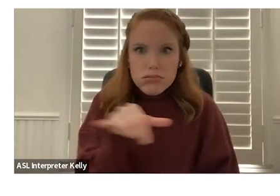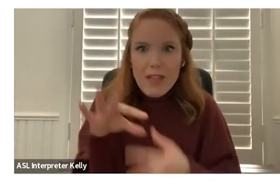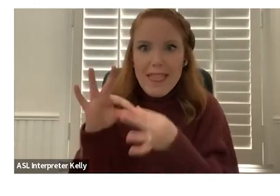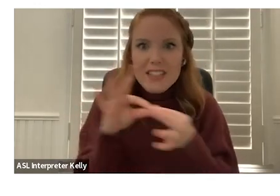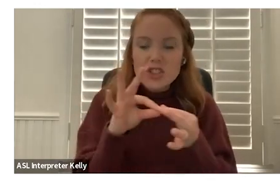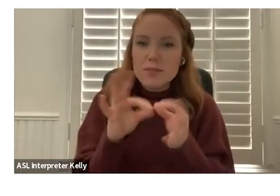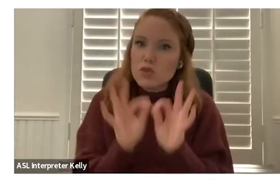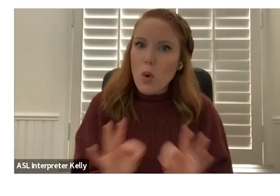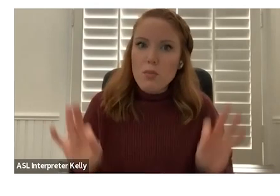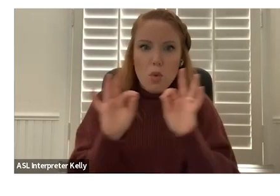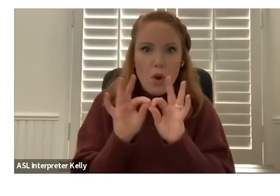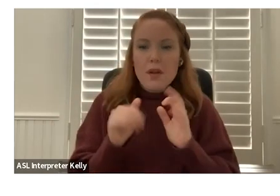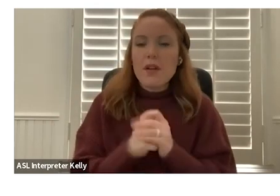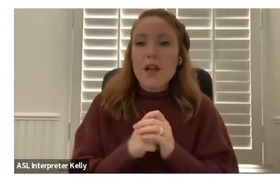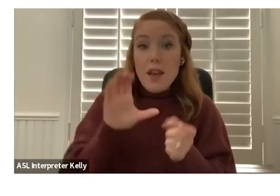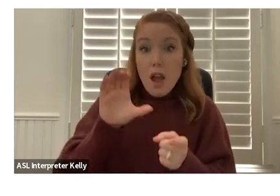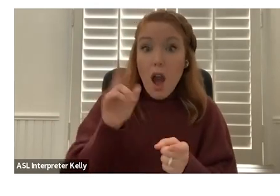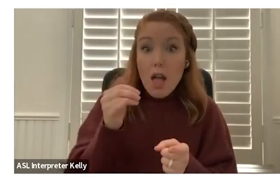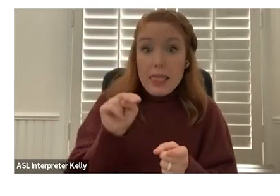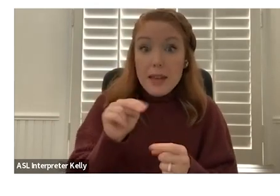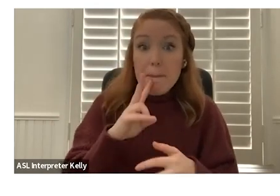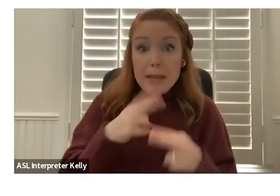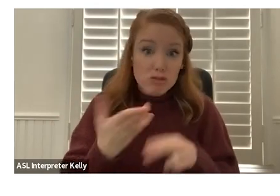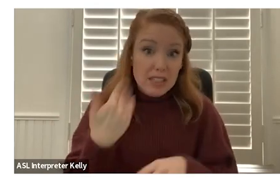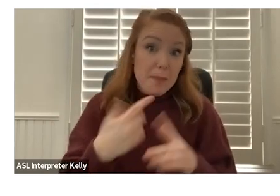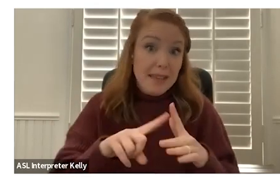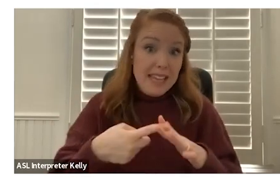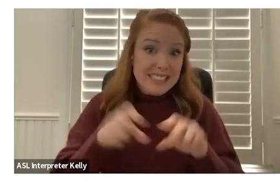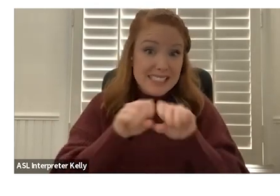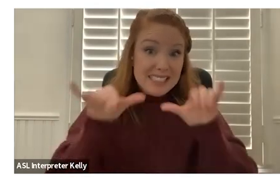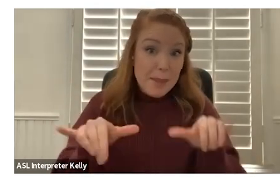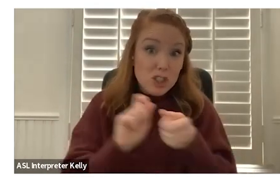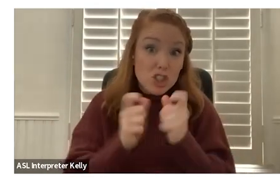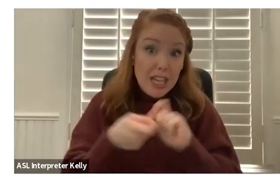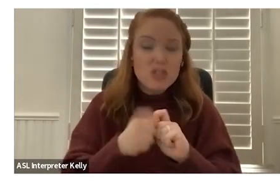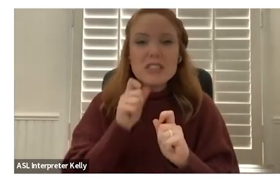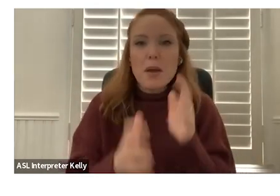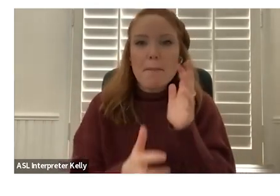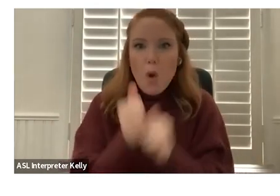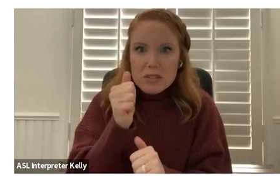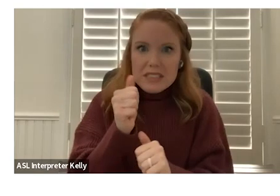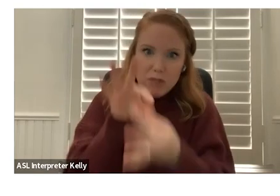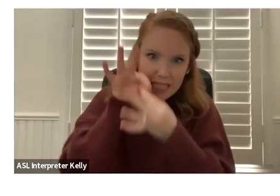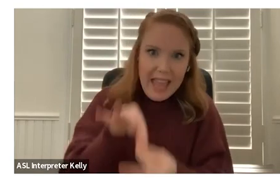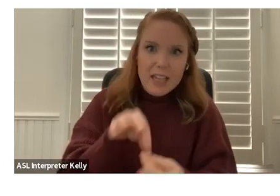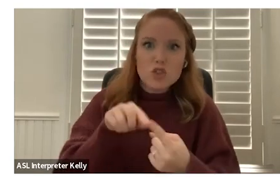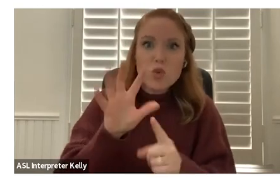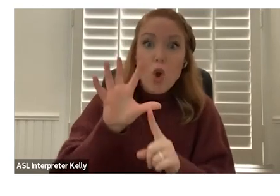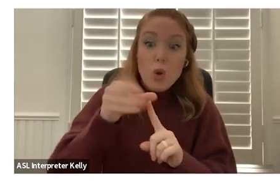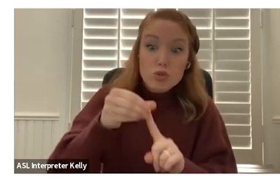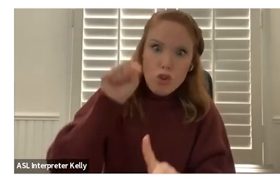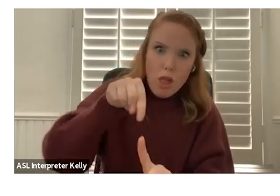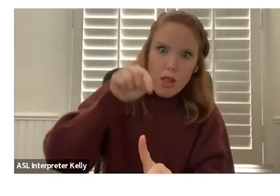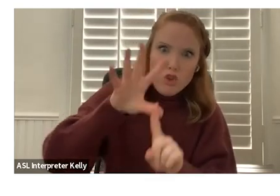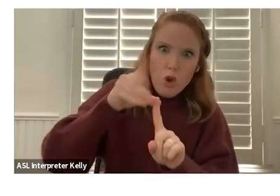me. The pleasure, Anjad, is ours. In the Q&A, there's some questions. So what I could do is allow